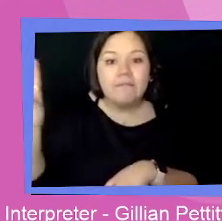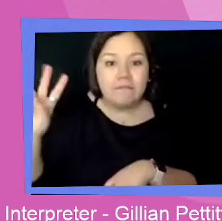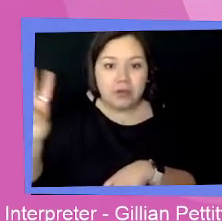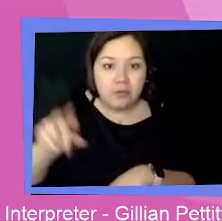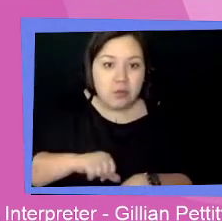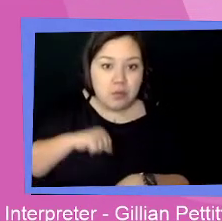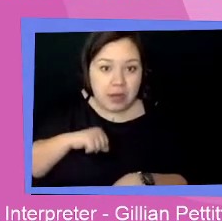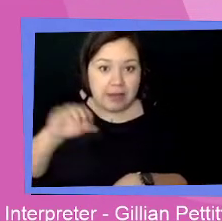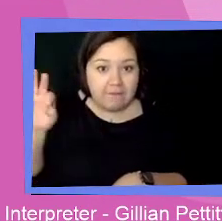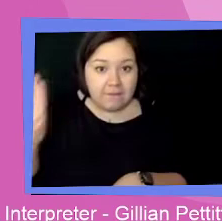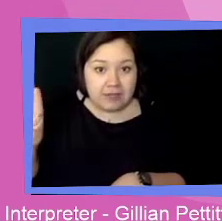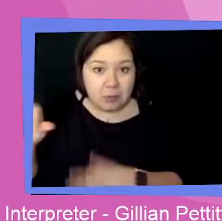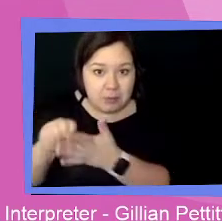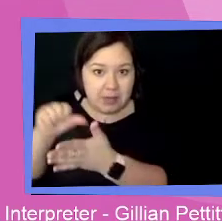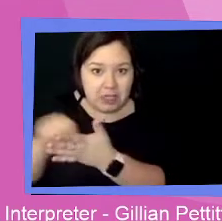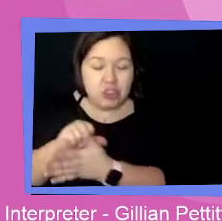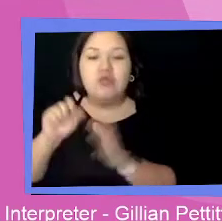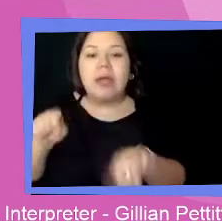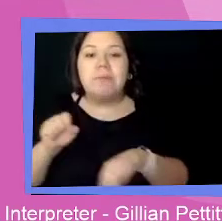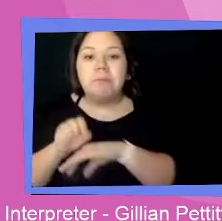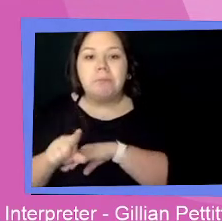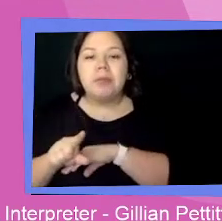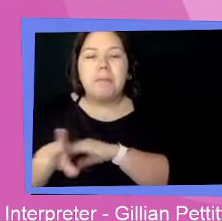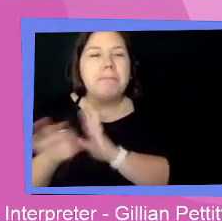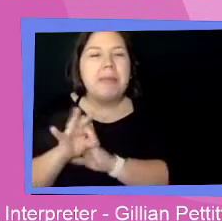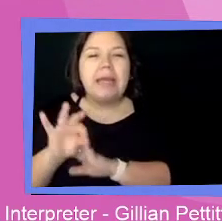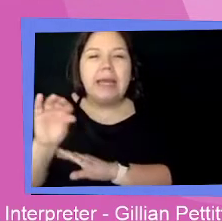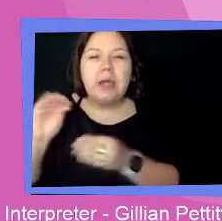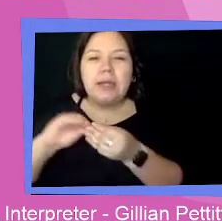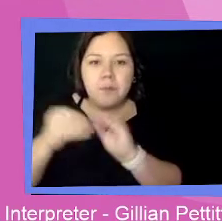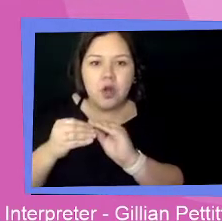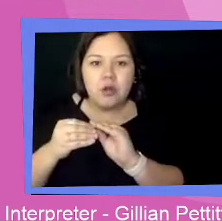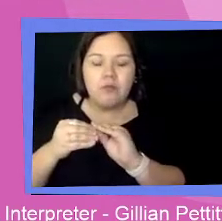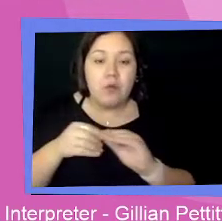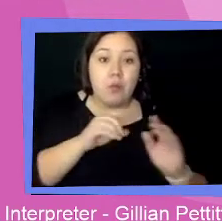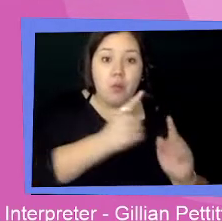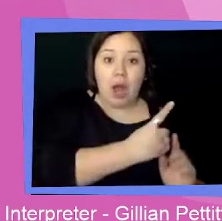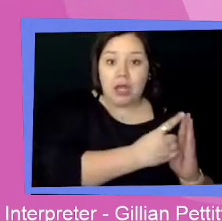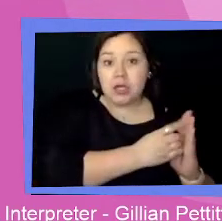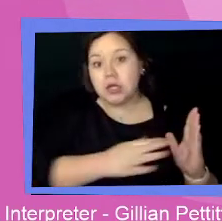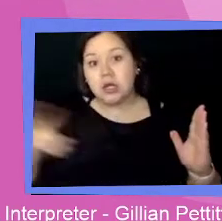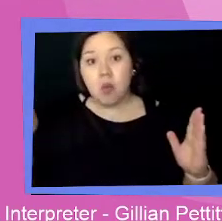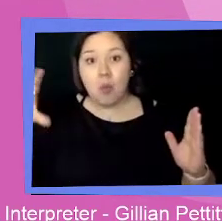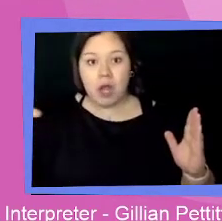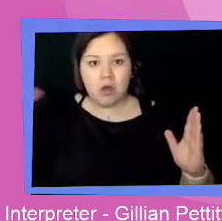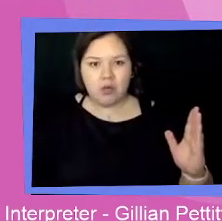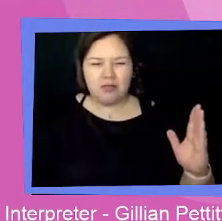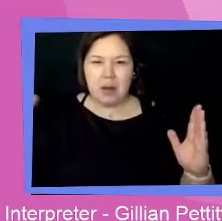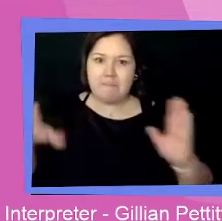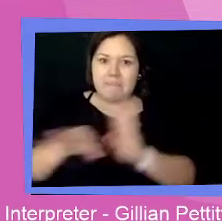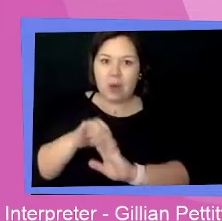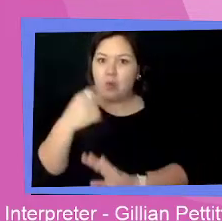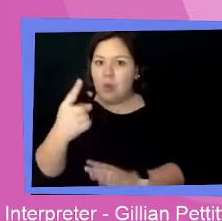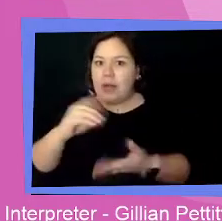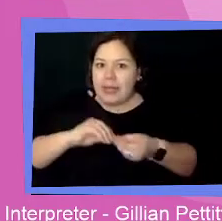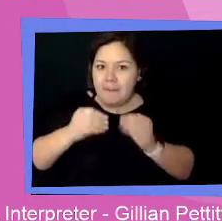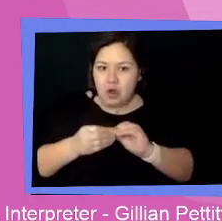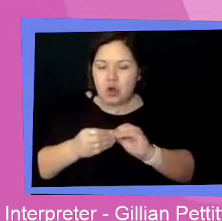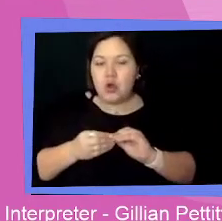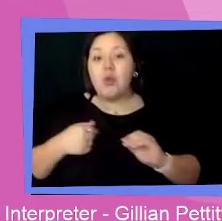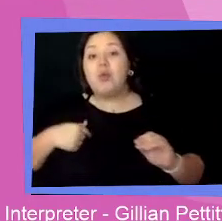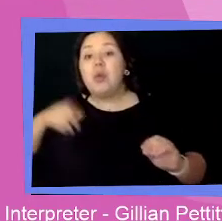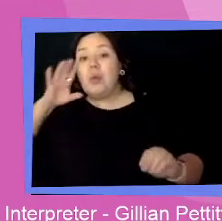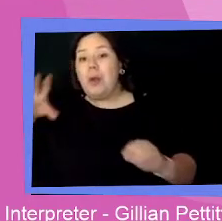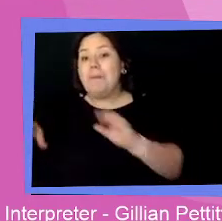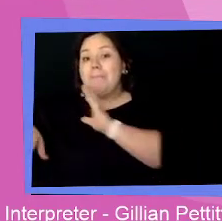page, a number between 1 and 100. And we will randomly draw a winner that will be announced at the end